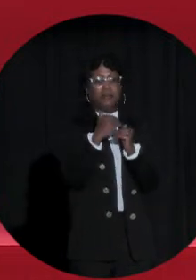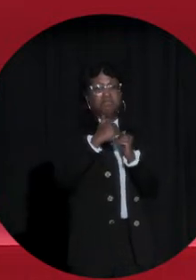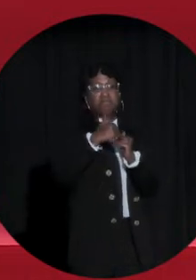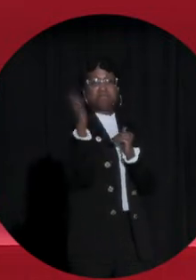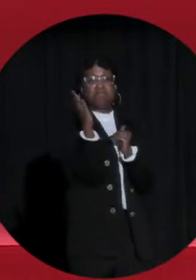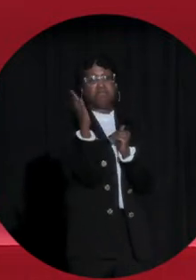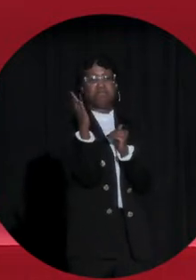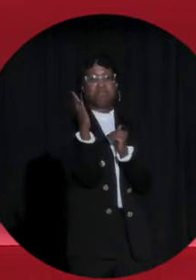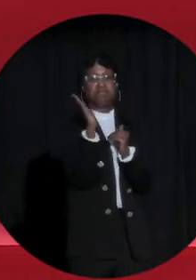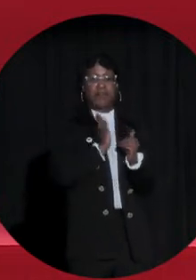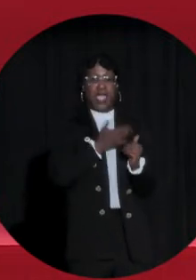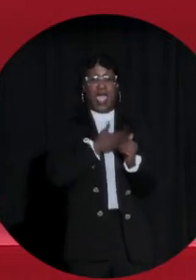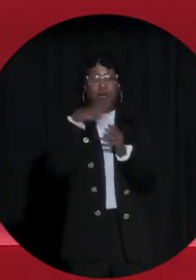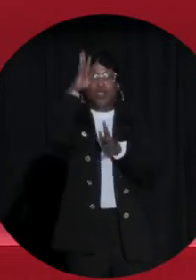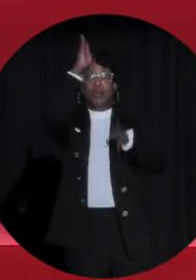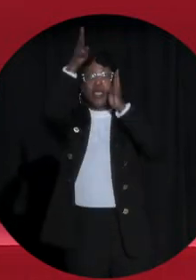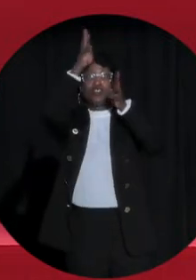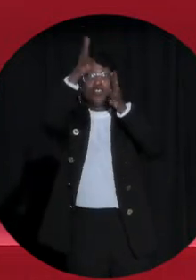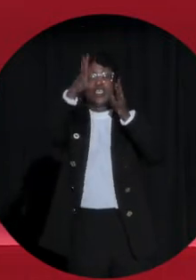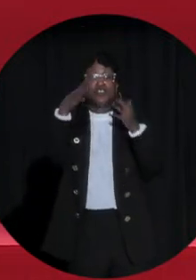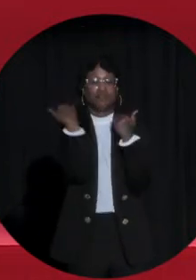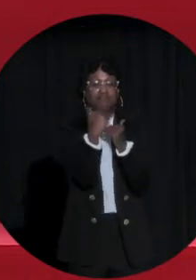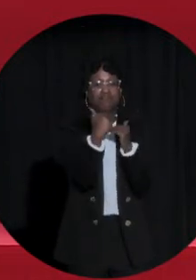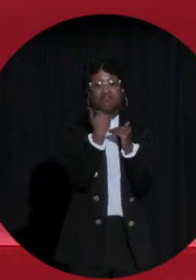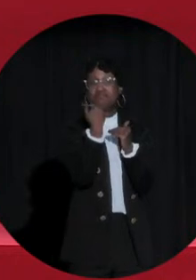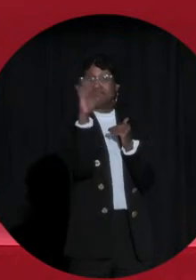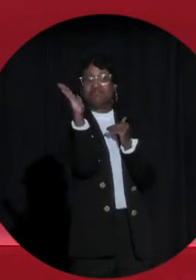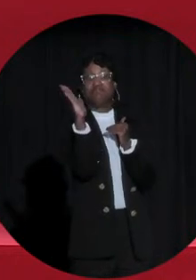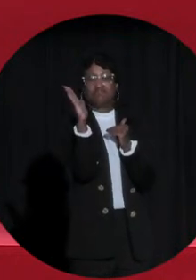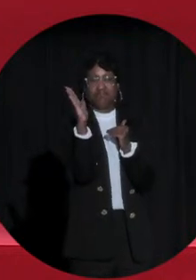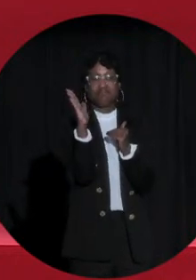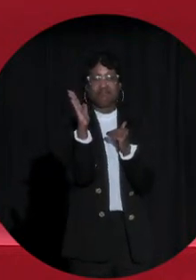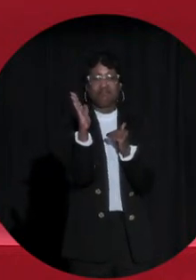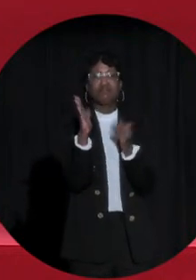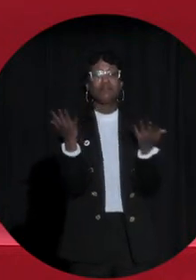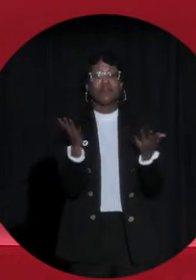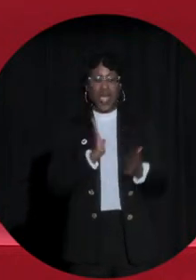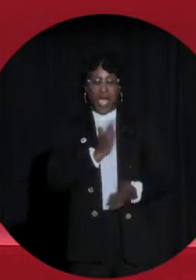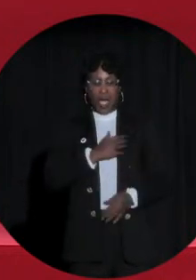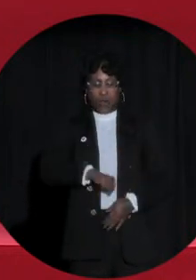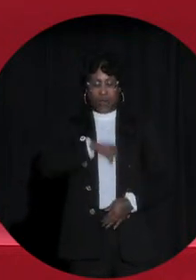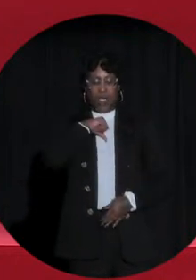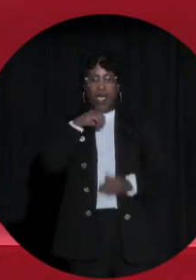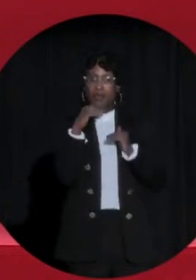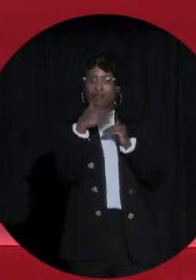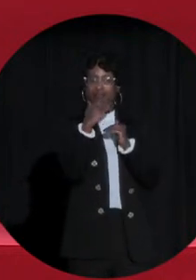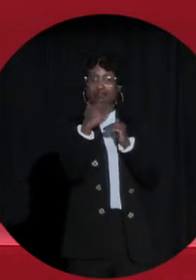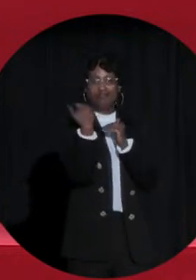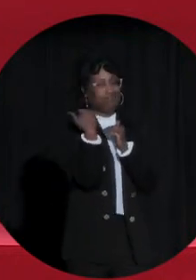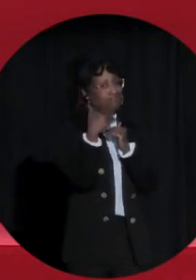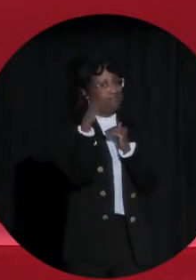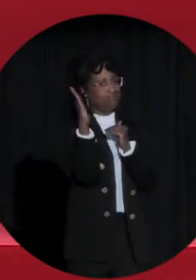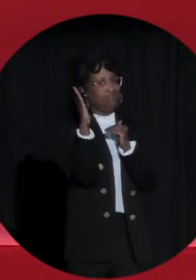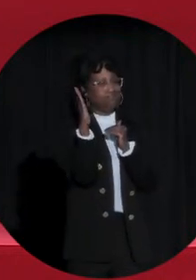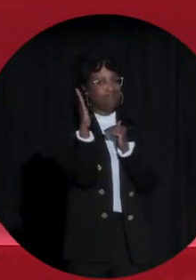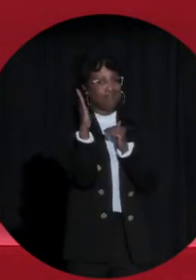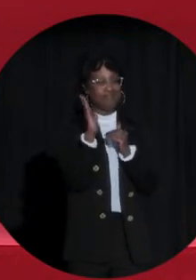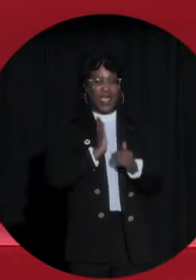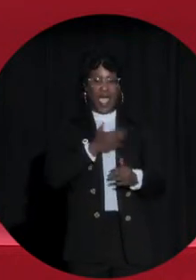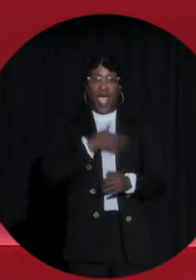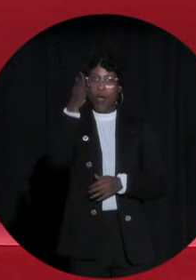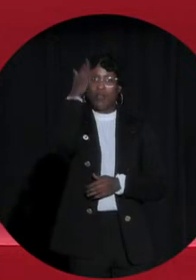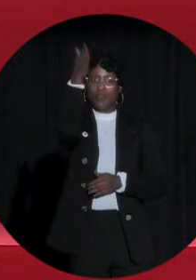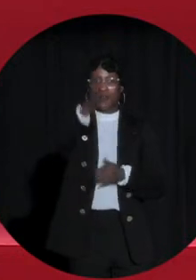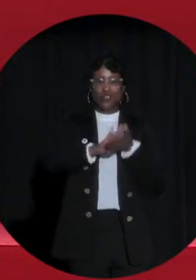cap. With our pride and our power, we have already started to make this future real, and we're building